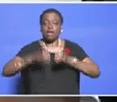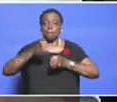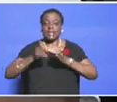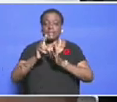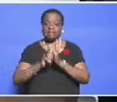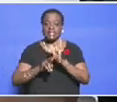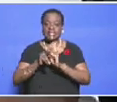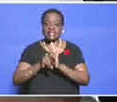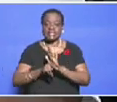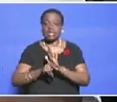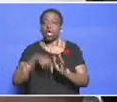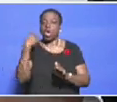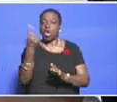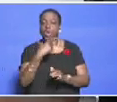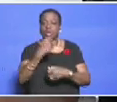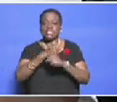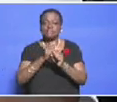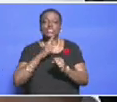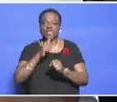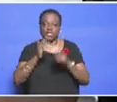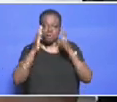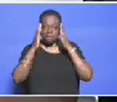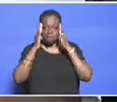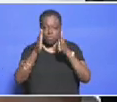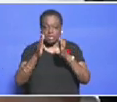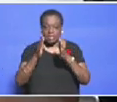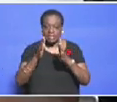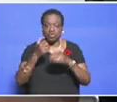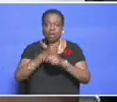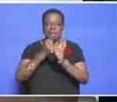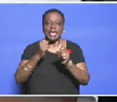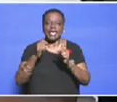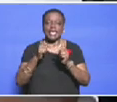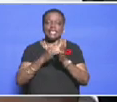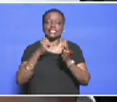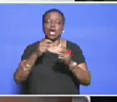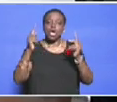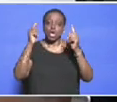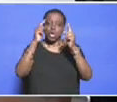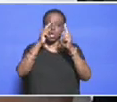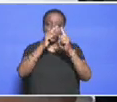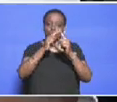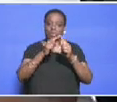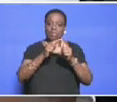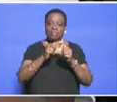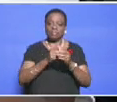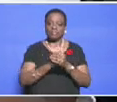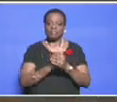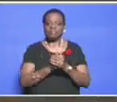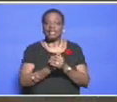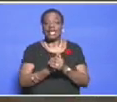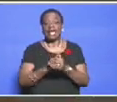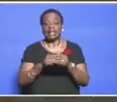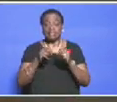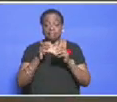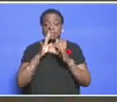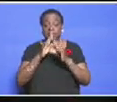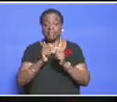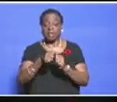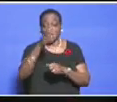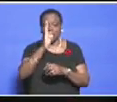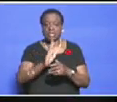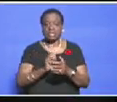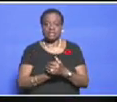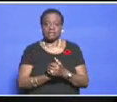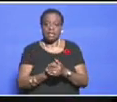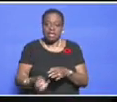competitiveness to always make sure that you focus and make it a goal. And this is something you want to do and always stay grounded with God. With Bahamas Financial